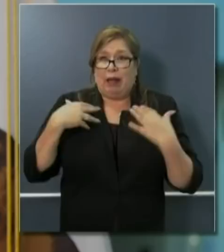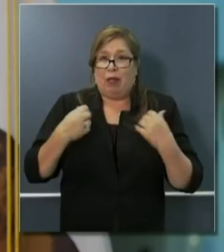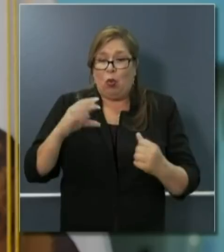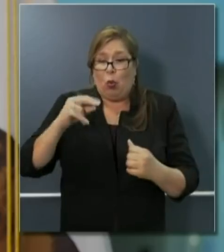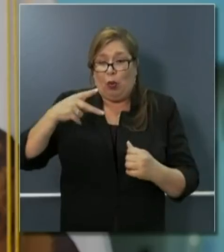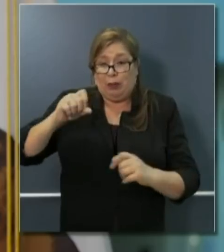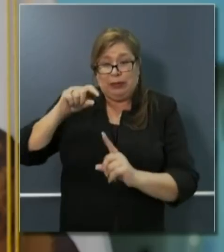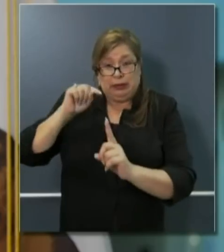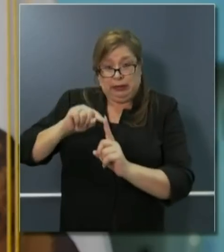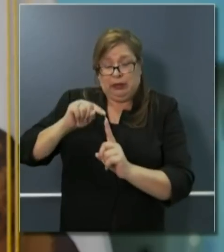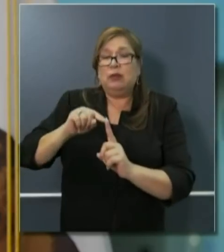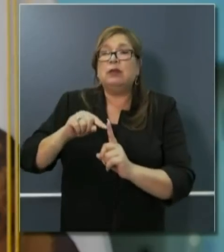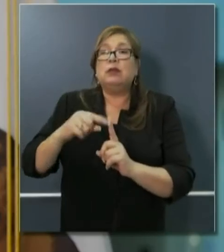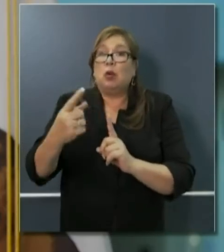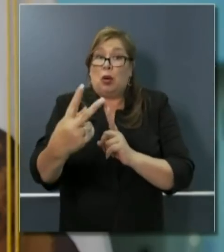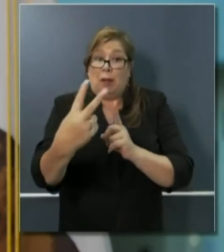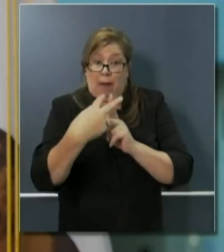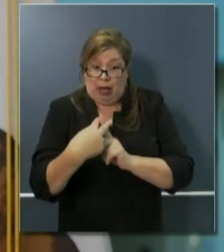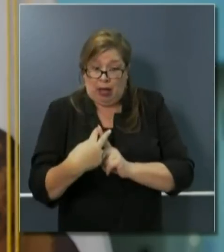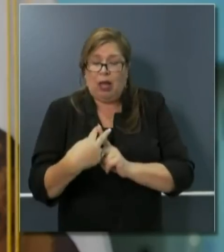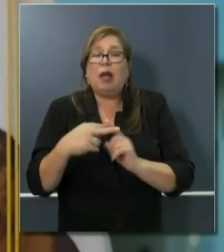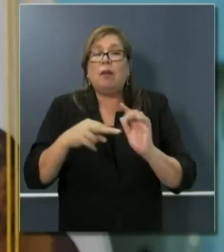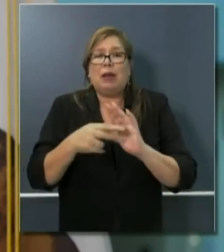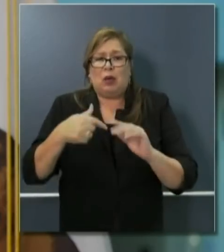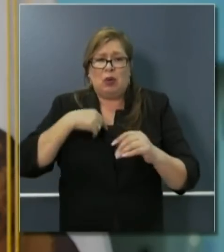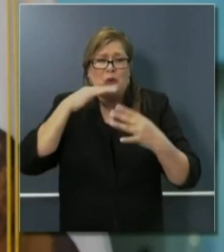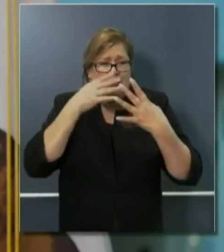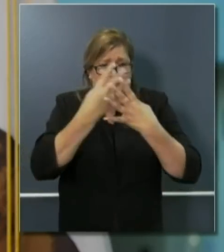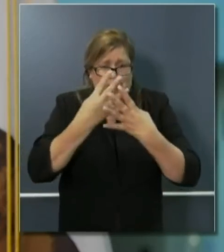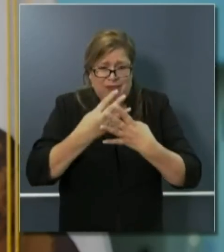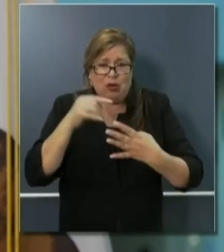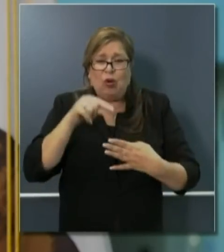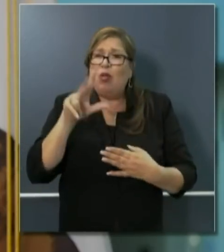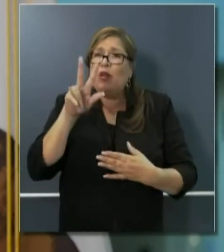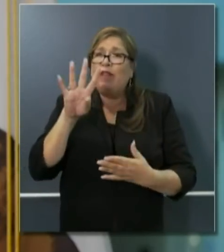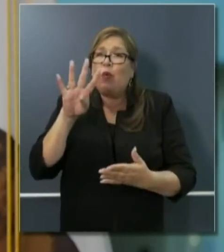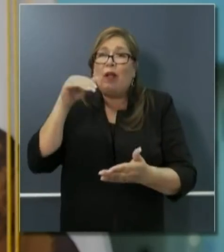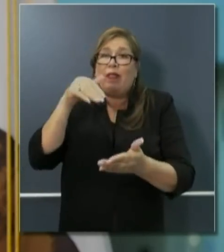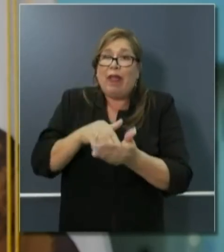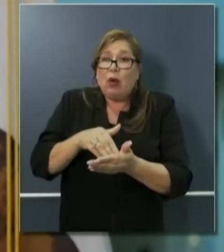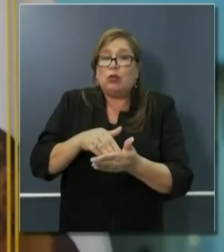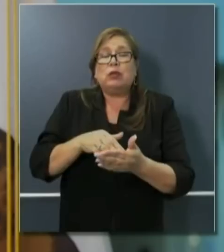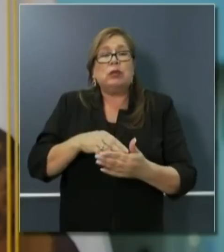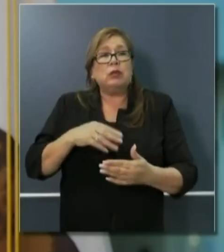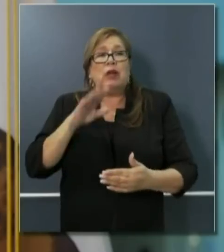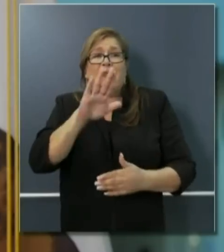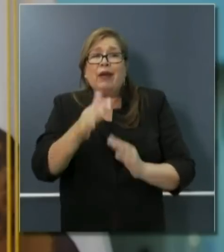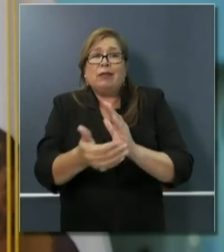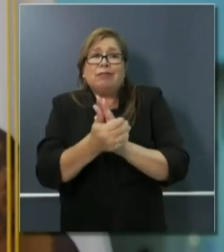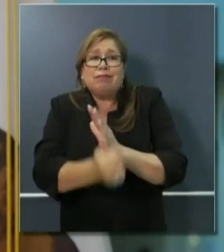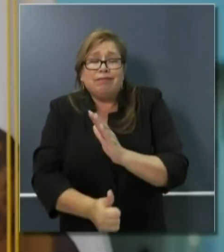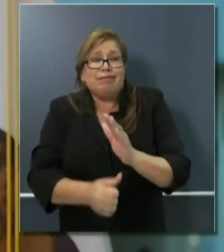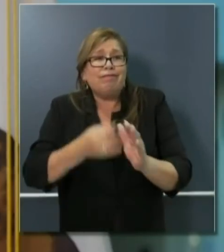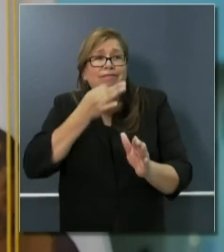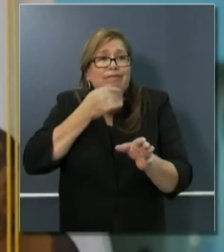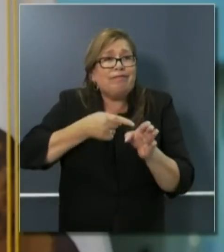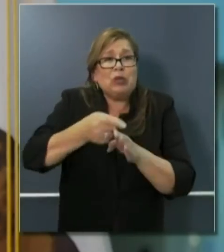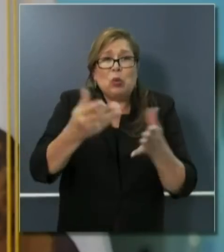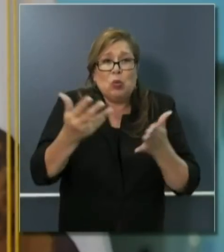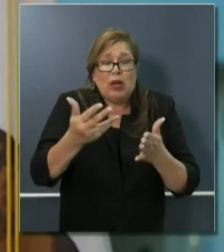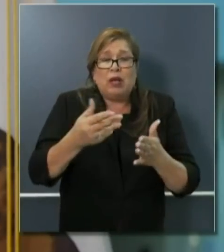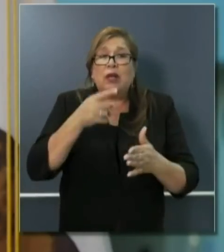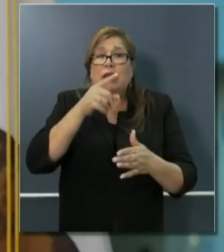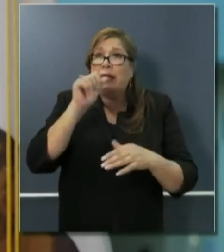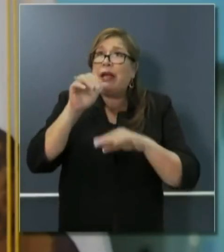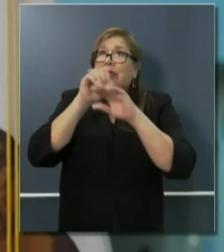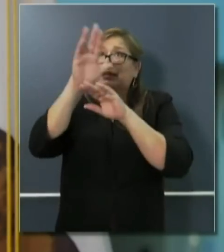at those 34,000 individuals and identify where they can meet the surge capacity needs and the